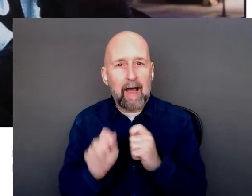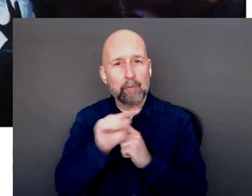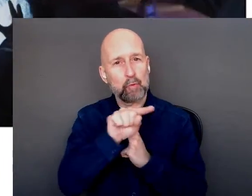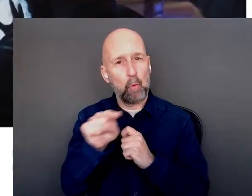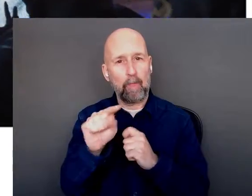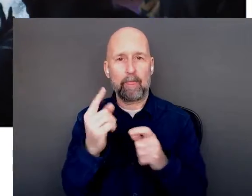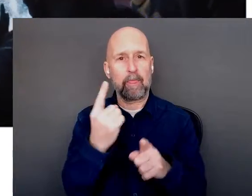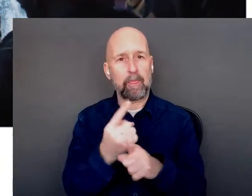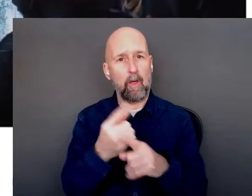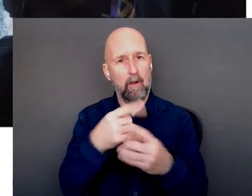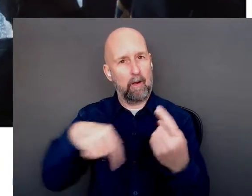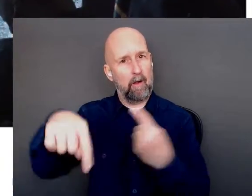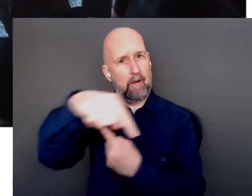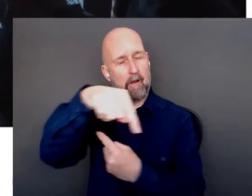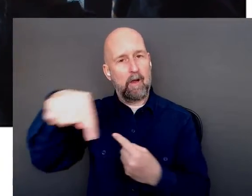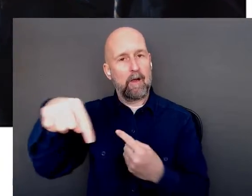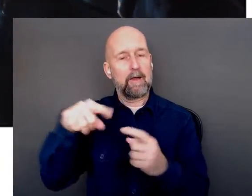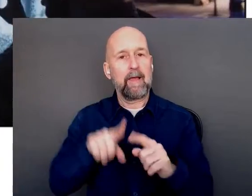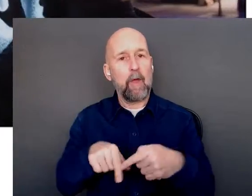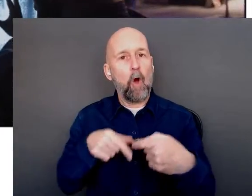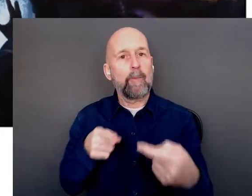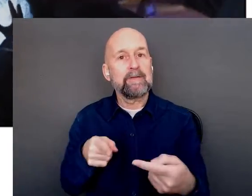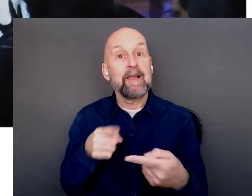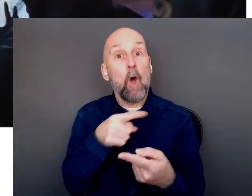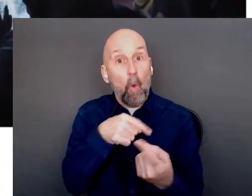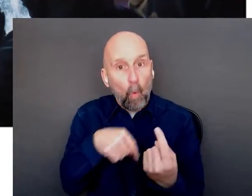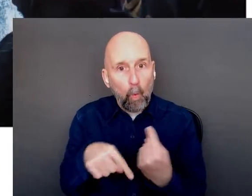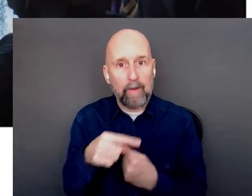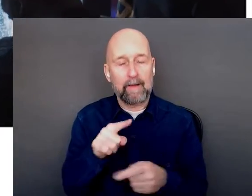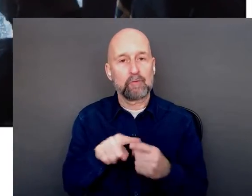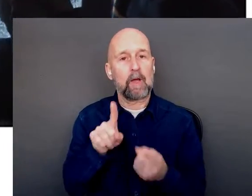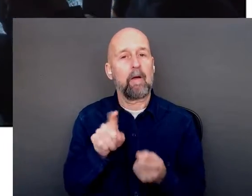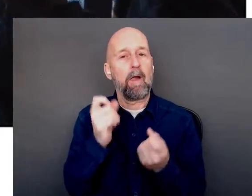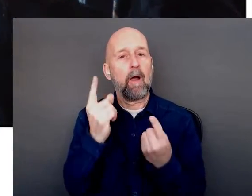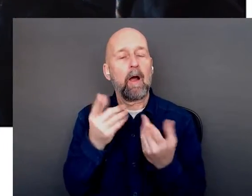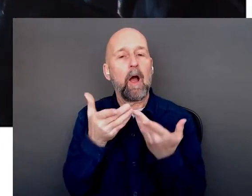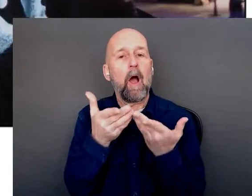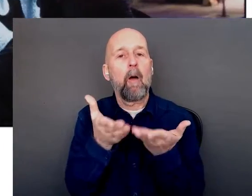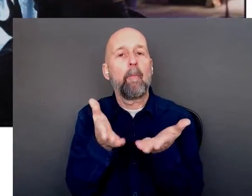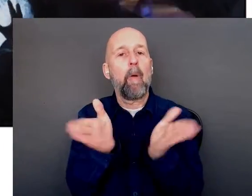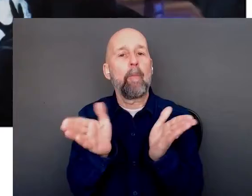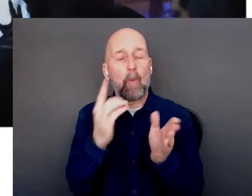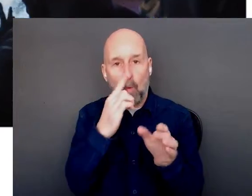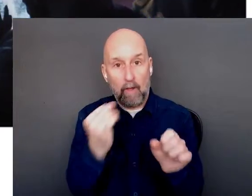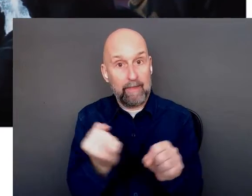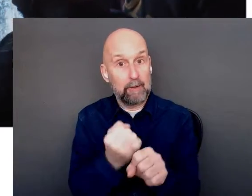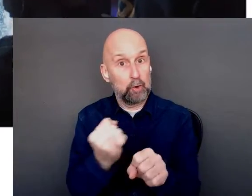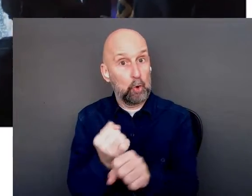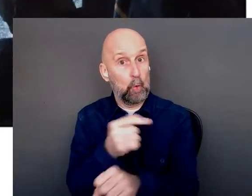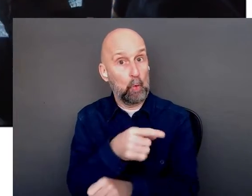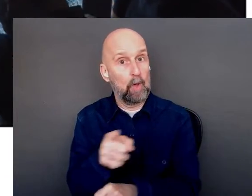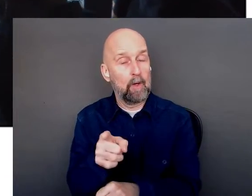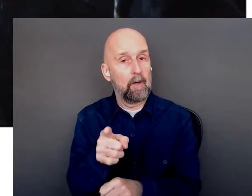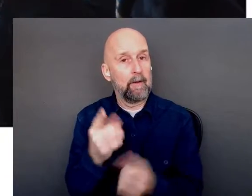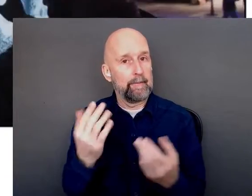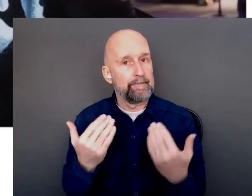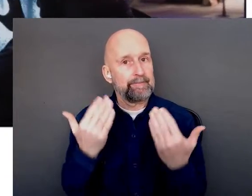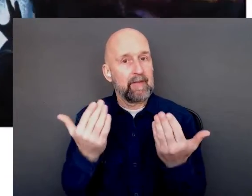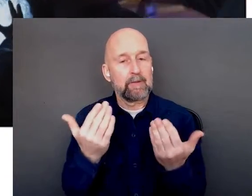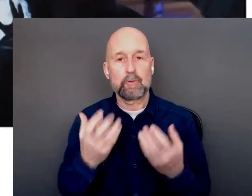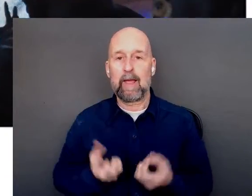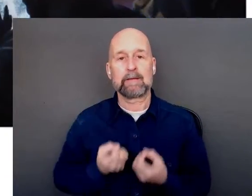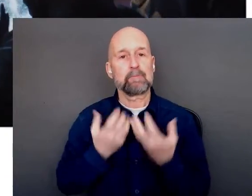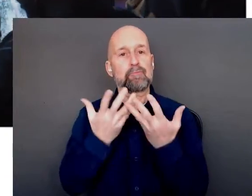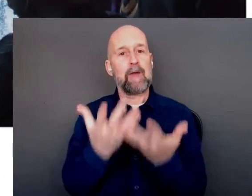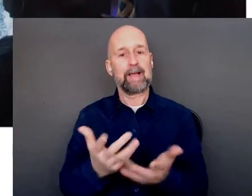them, it's the opposite. We try to understand what the public does and then let them express their own personality inside of the